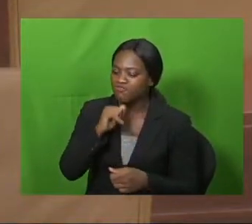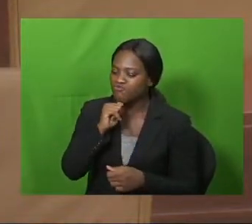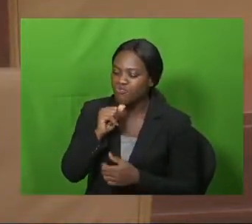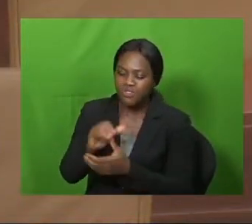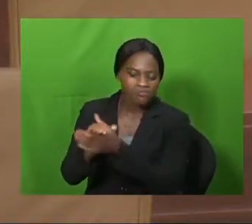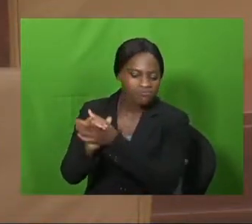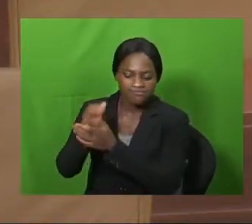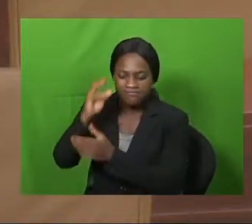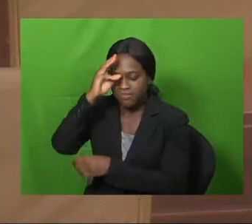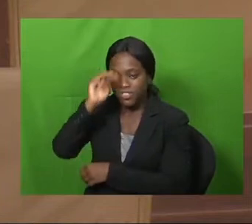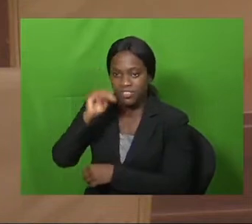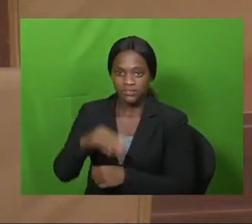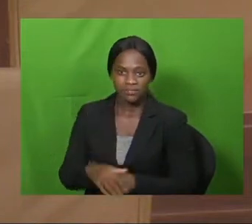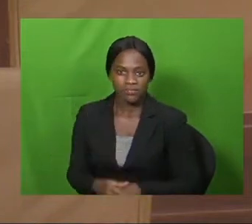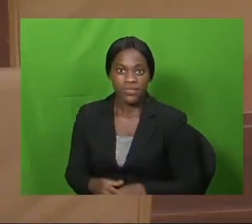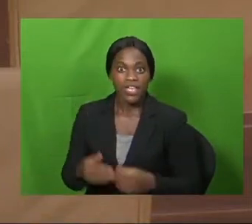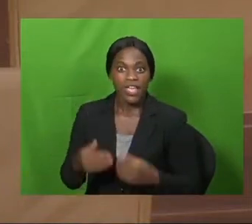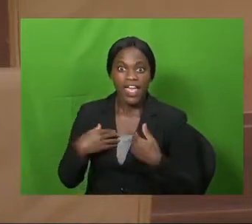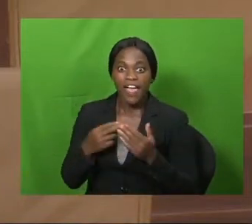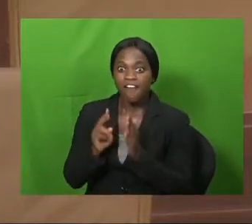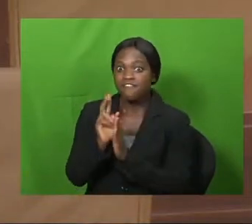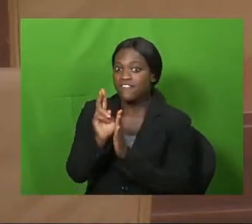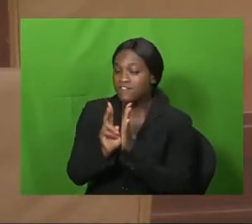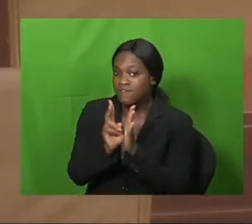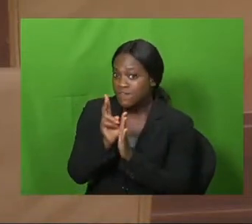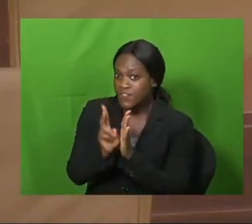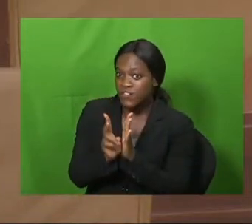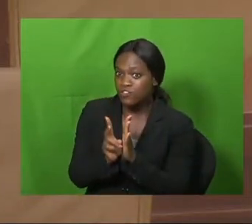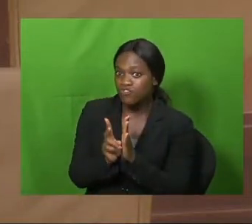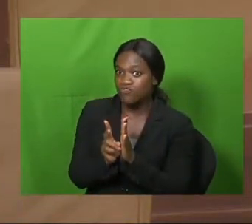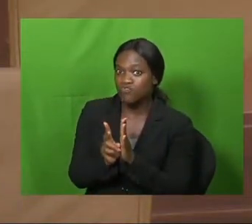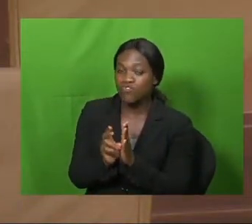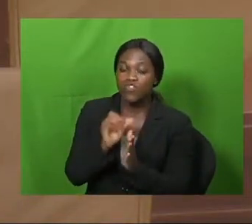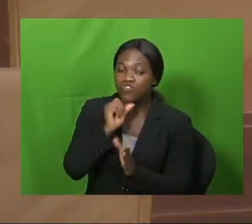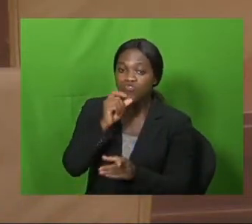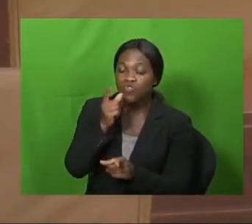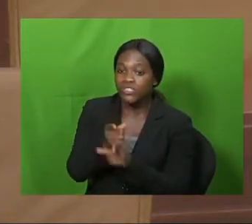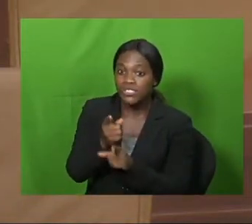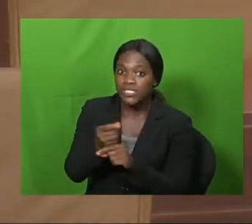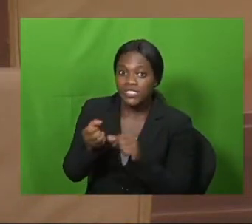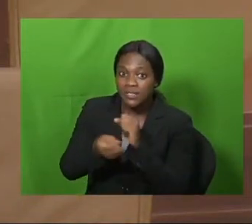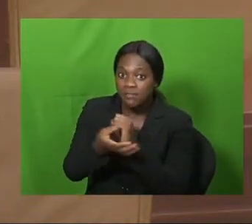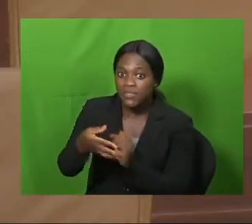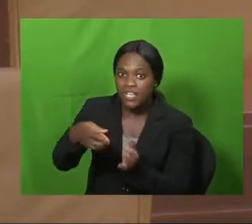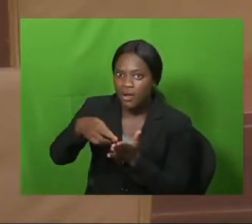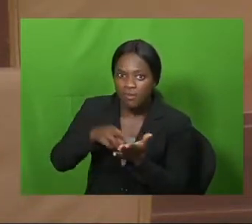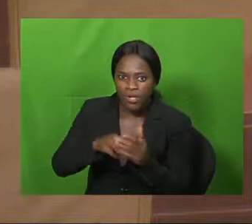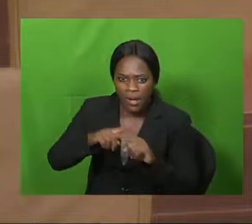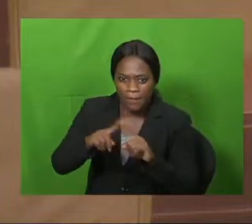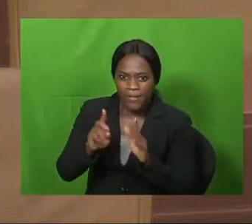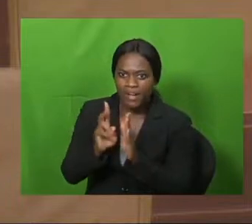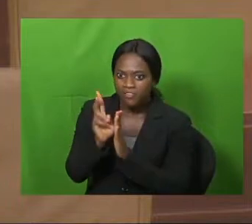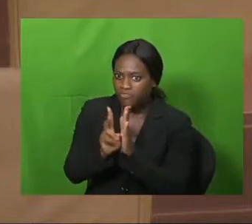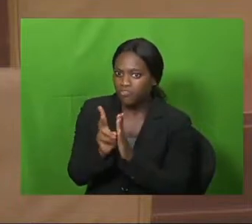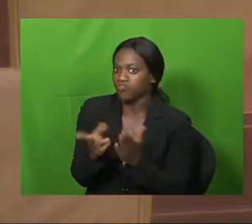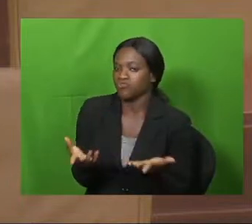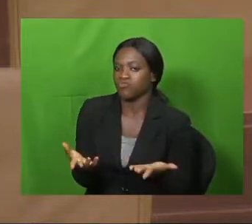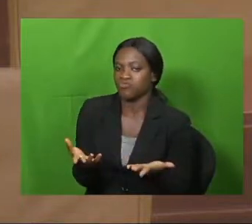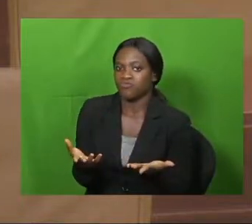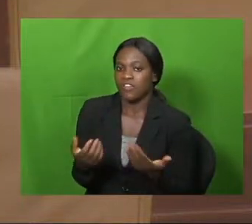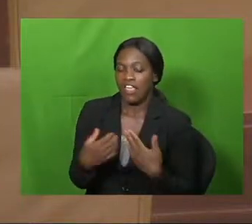I have the video of Dr. Bawumia, not just the media report, the video. At least you can deny media report,